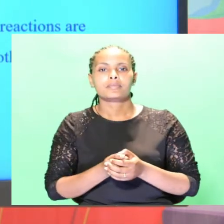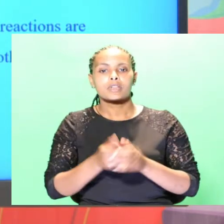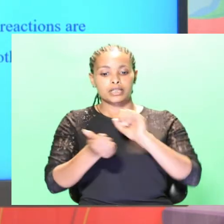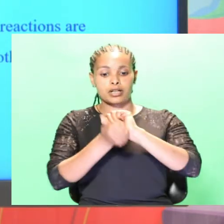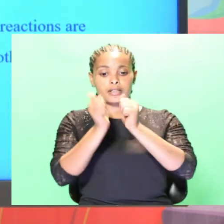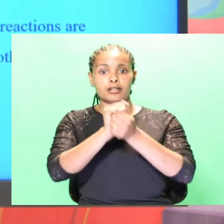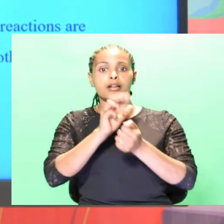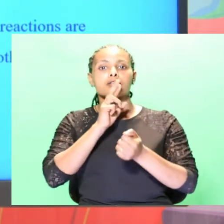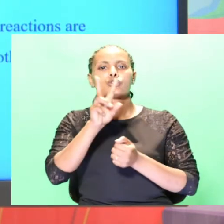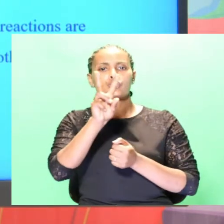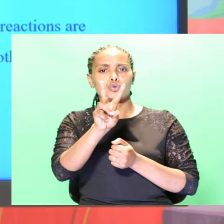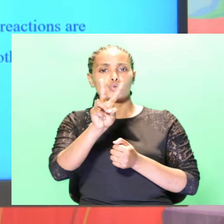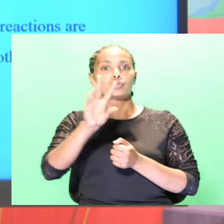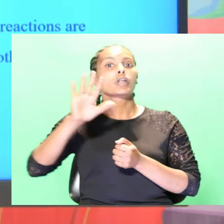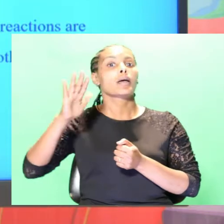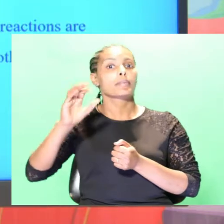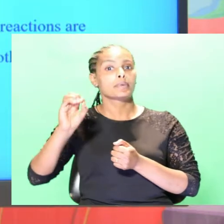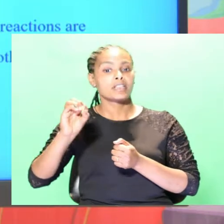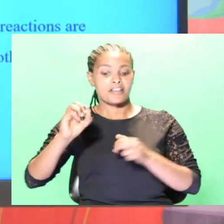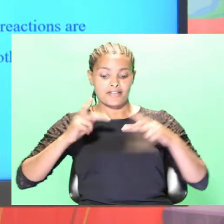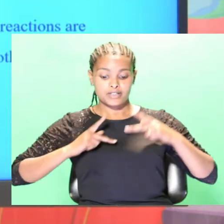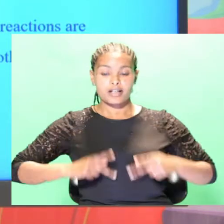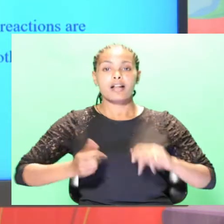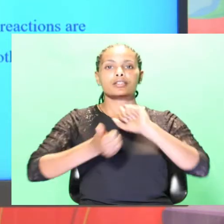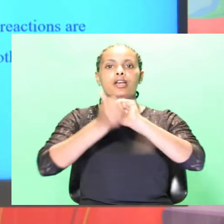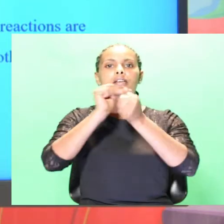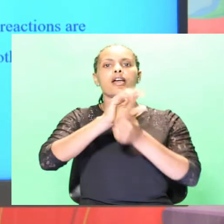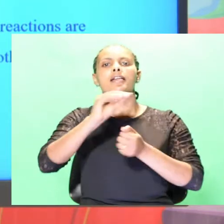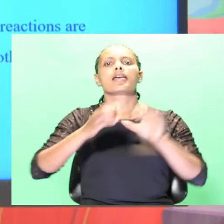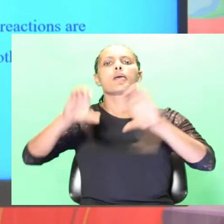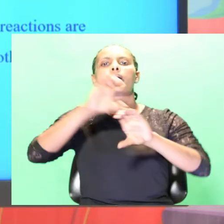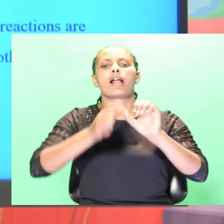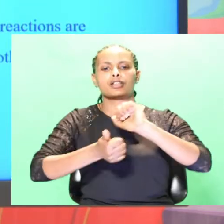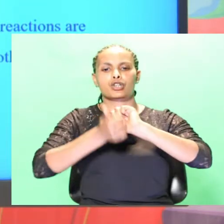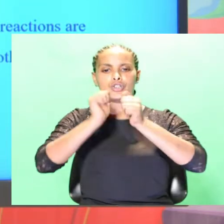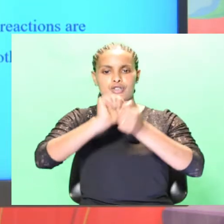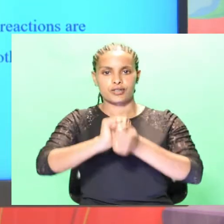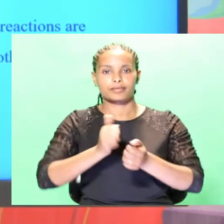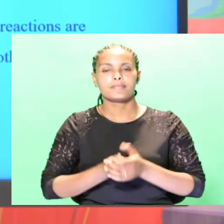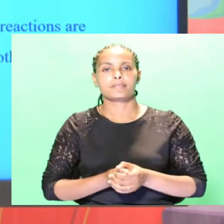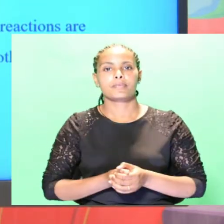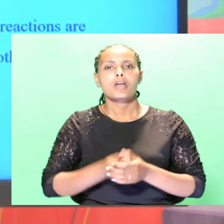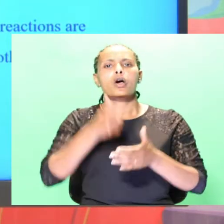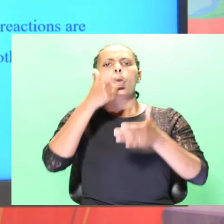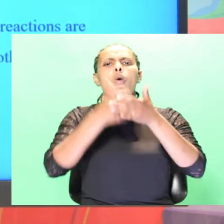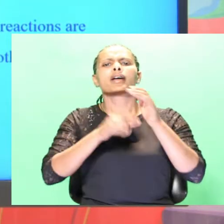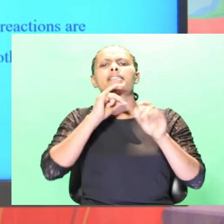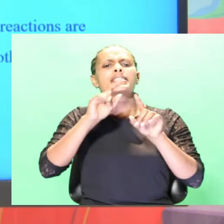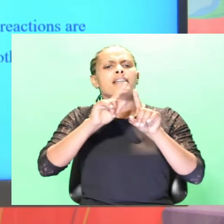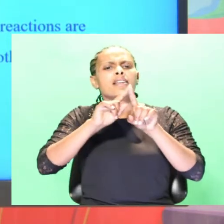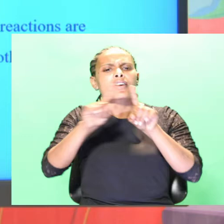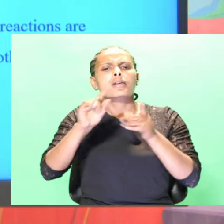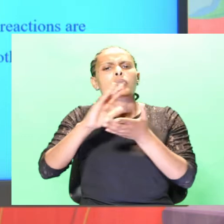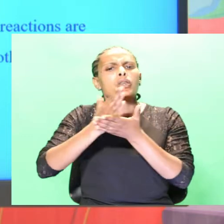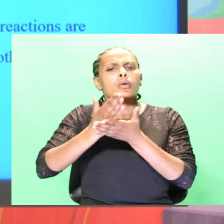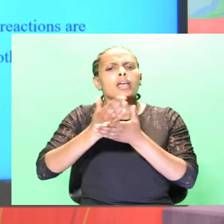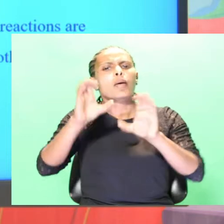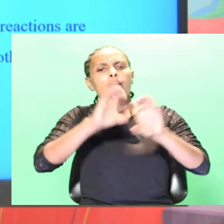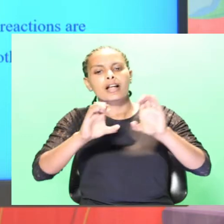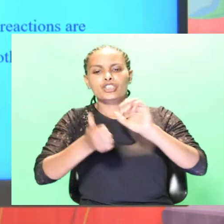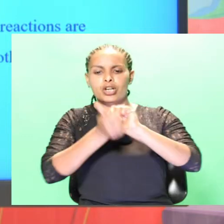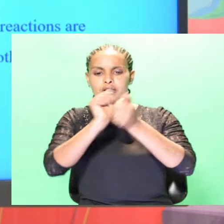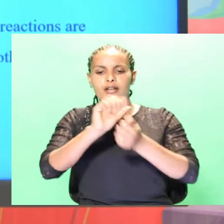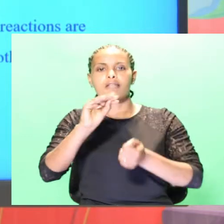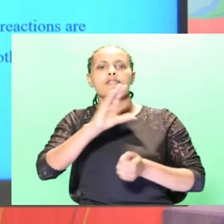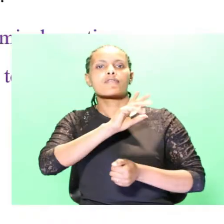Changes are of two types, physical change and chemical change. What is the difference between chemical